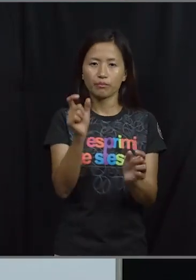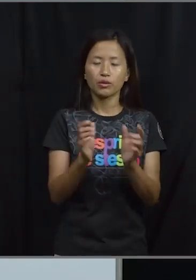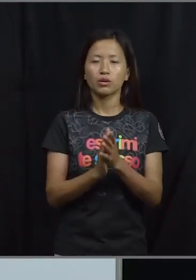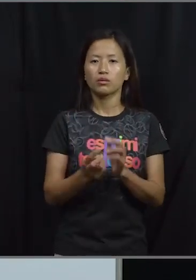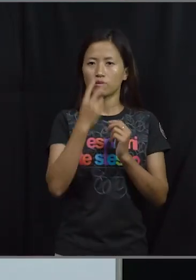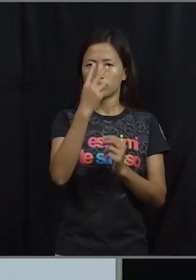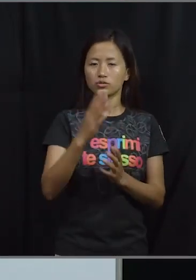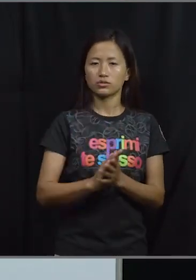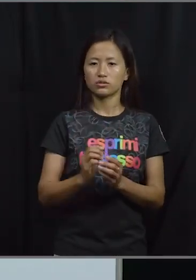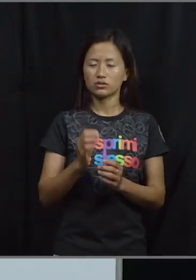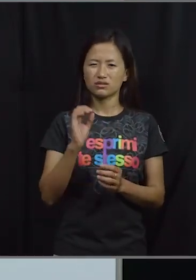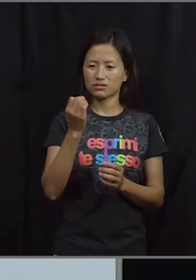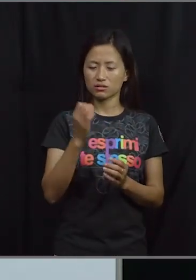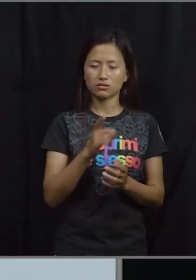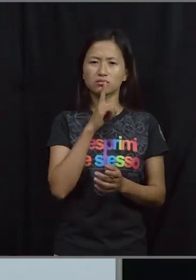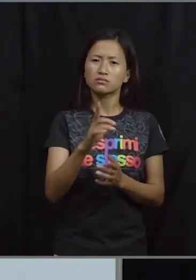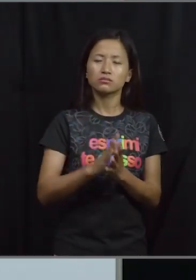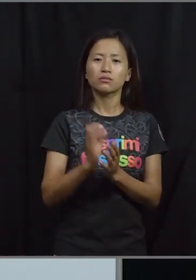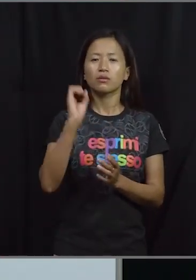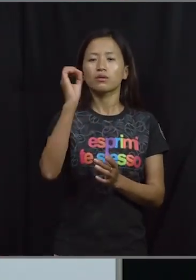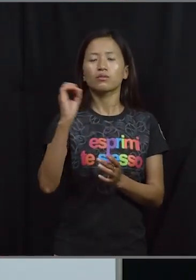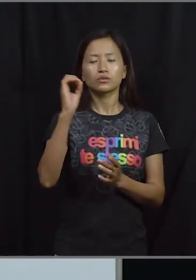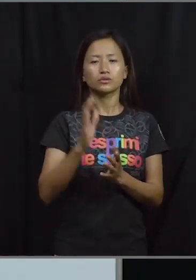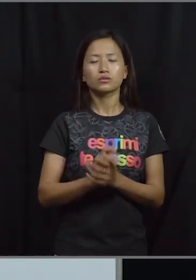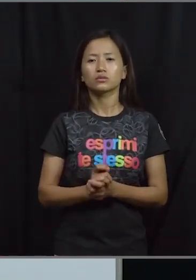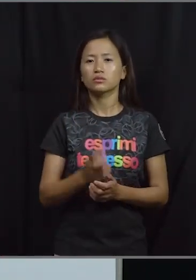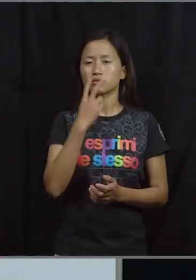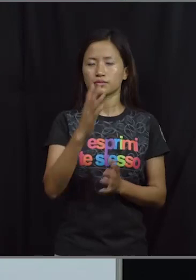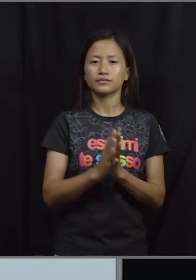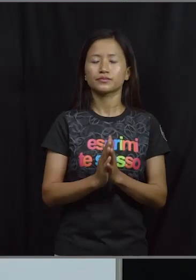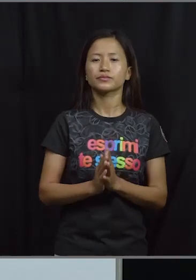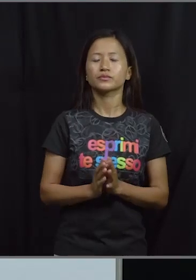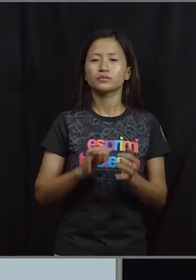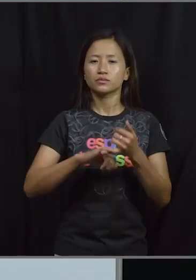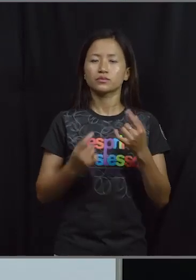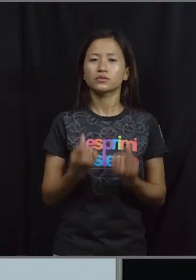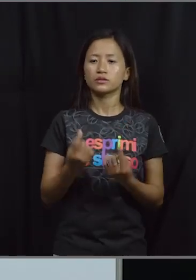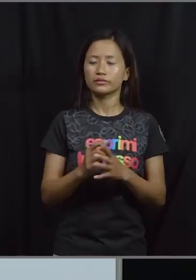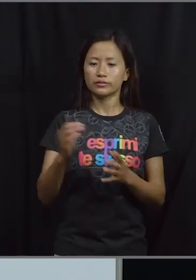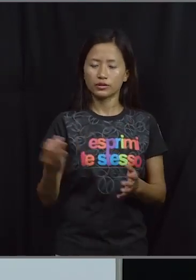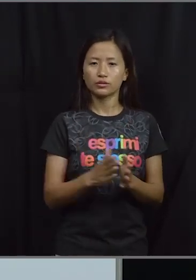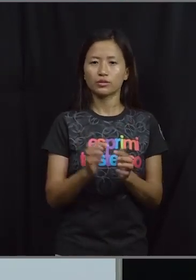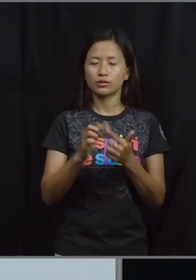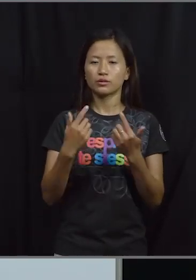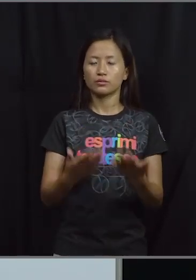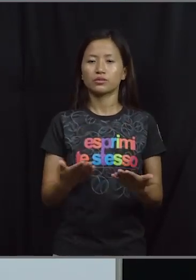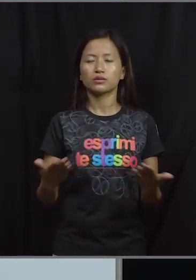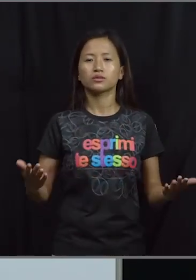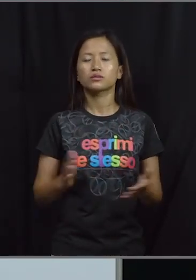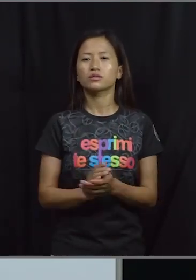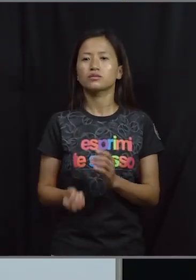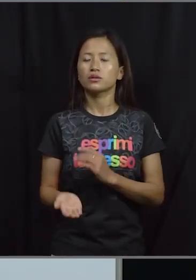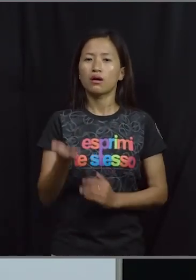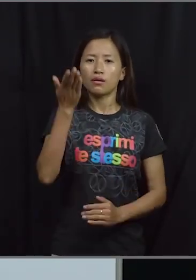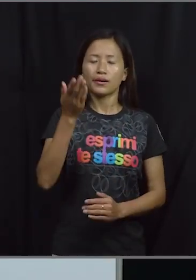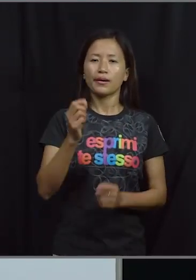always on the lookout for such opportunity. So in those situations, new product is introduced in the market with a high price,